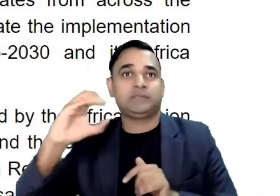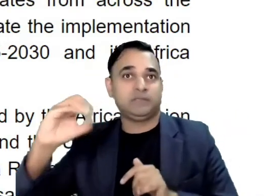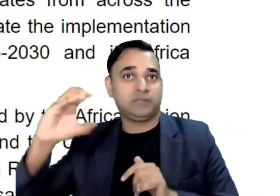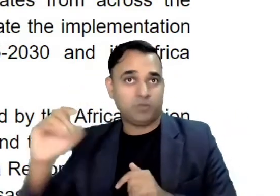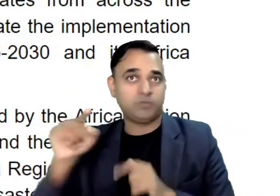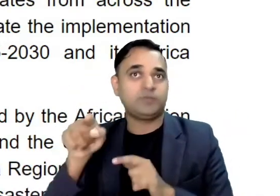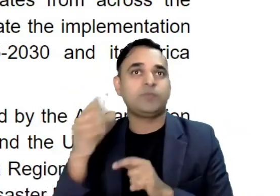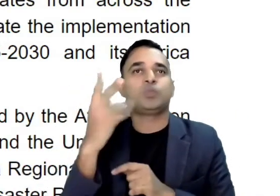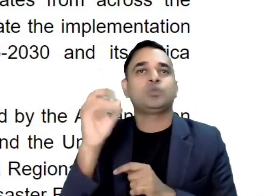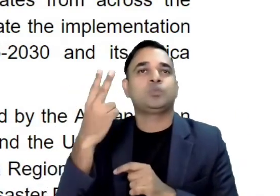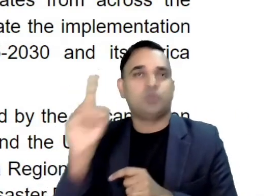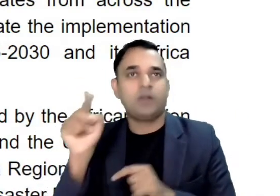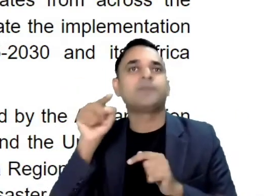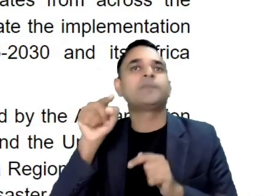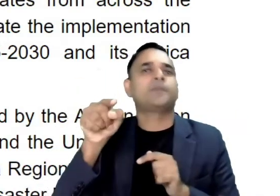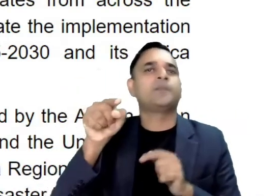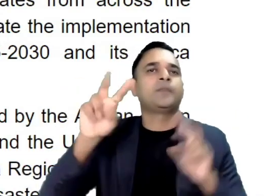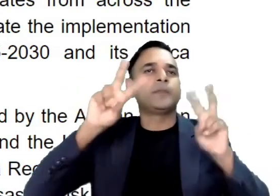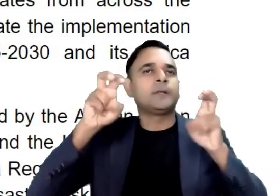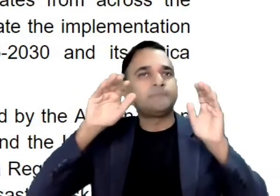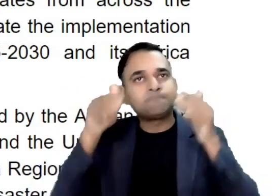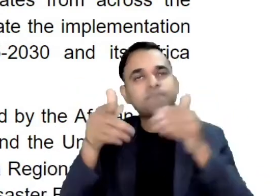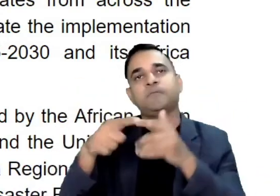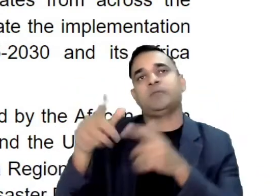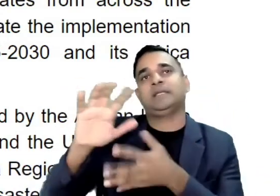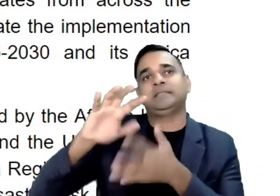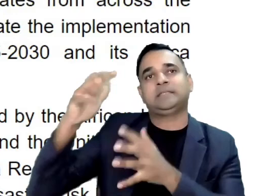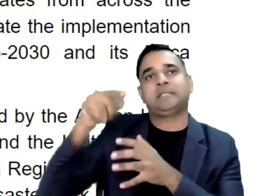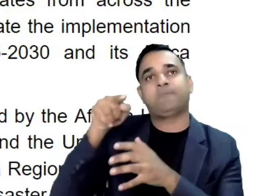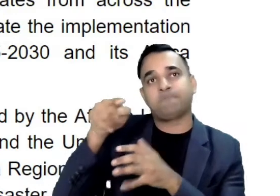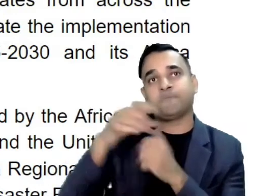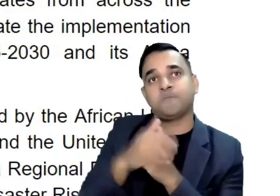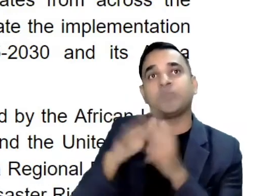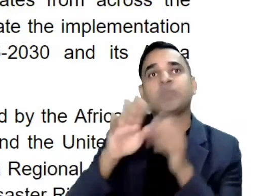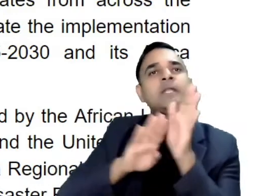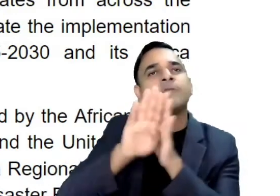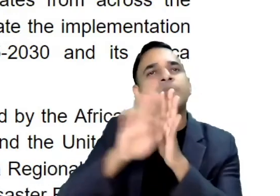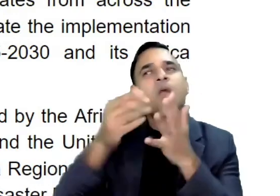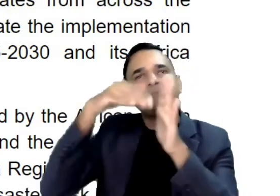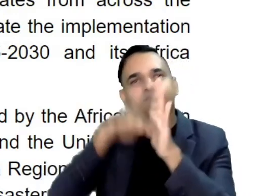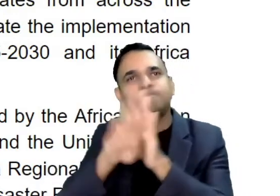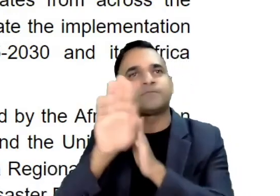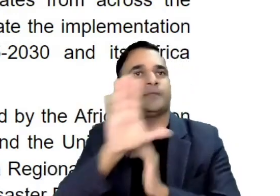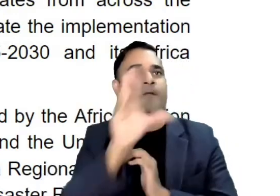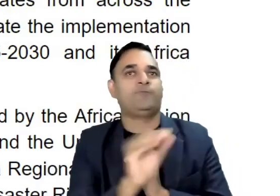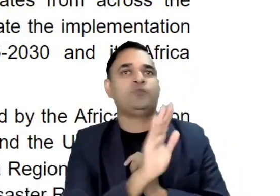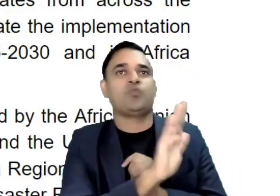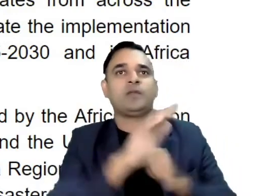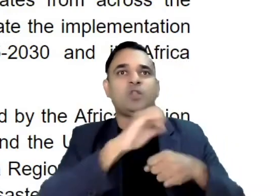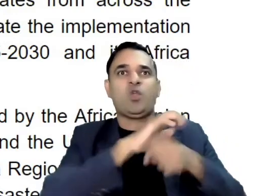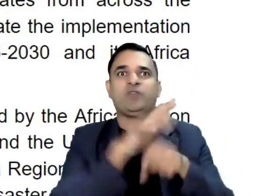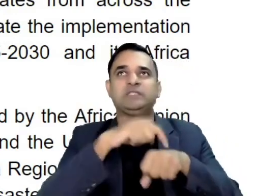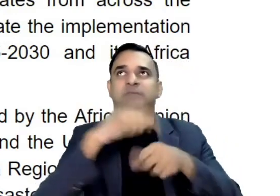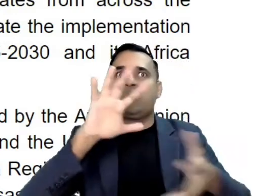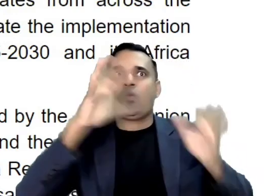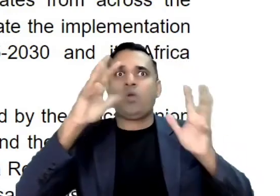the hospitality and warm welcome accorded to the delegates, as well as for providing the opportunity for delegates